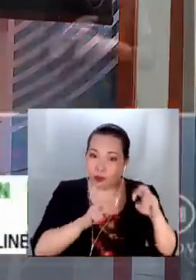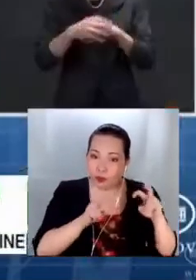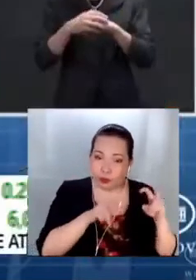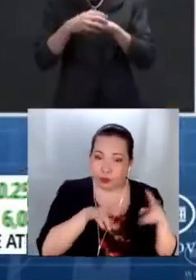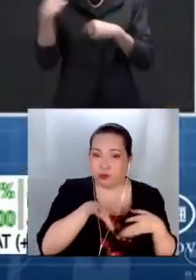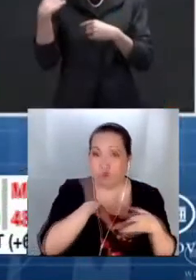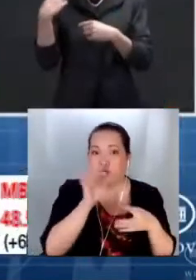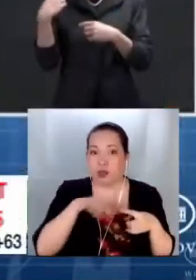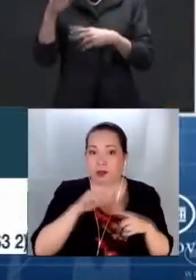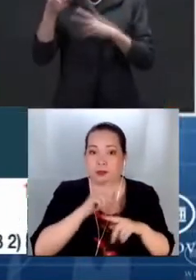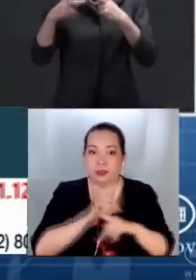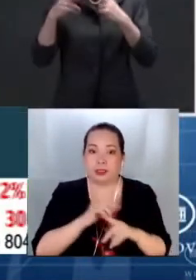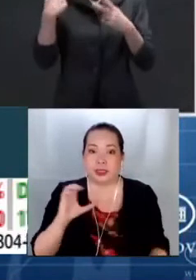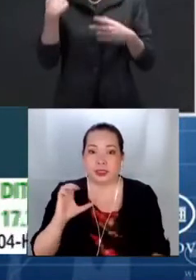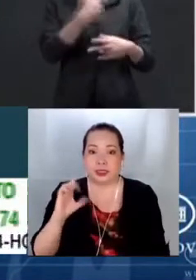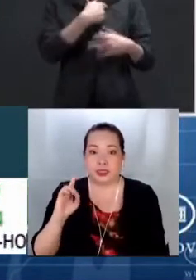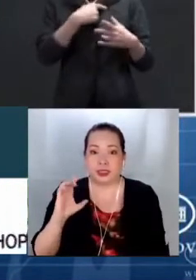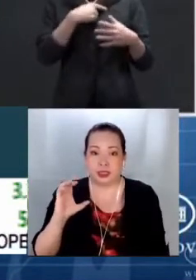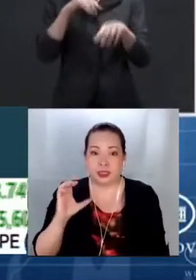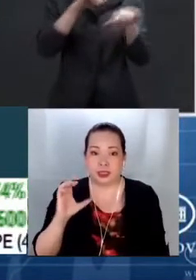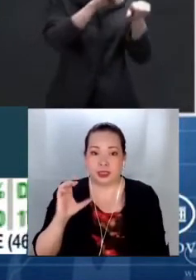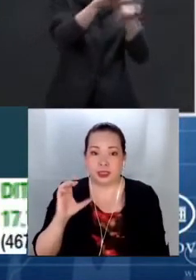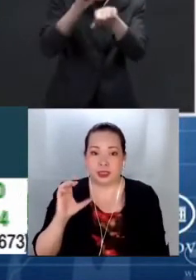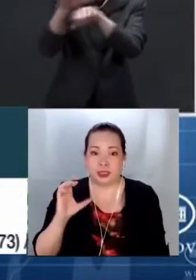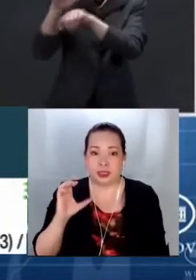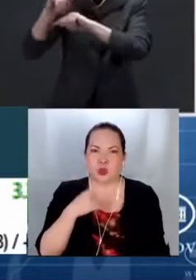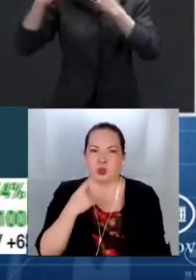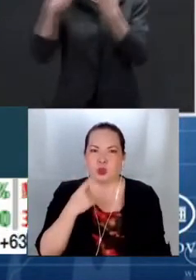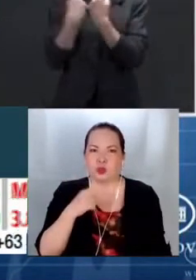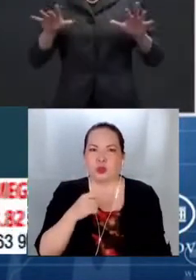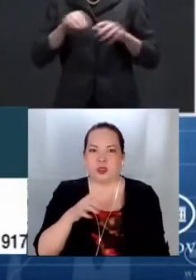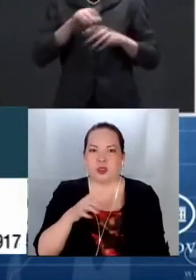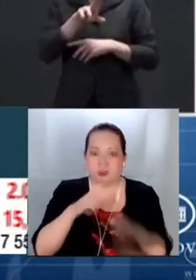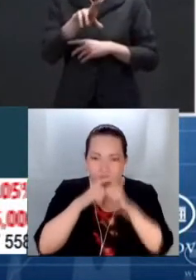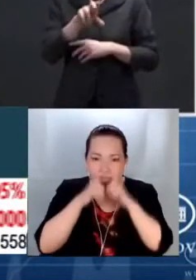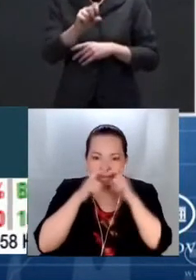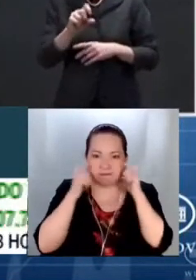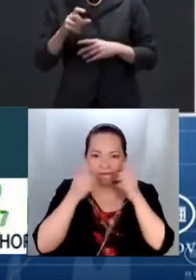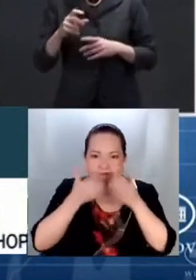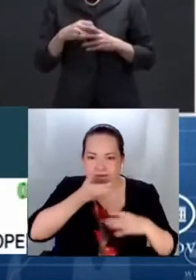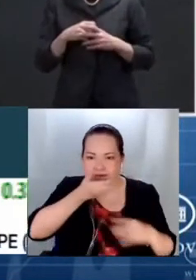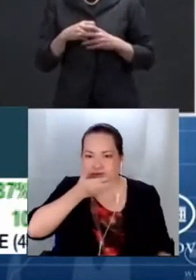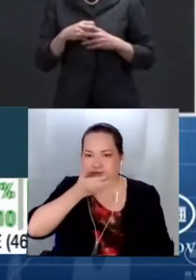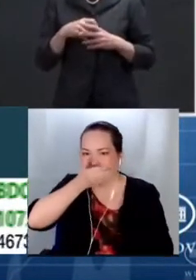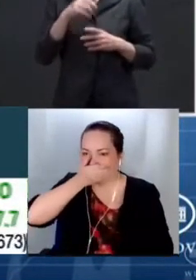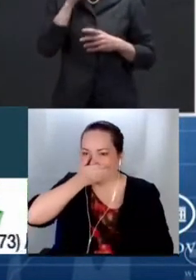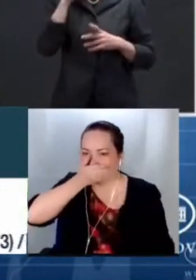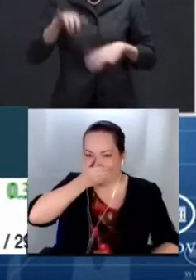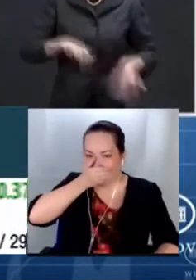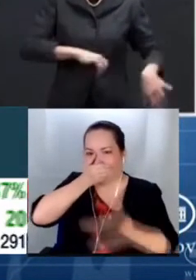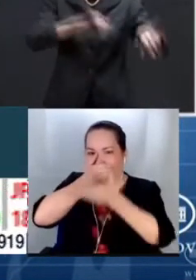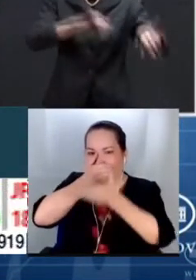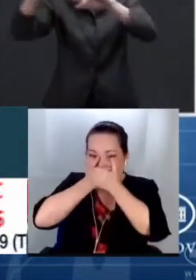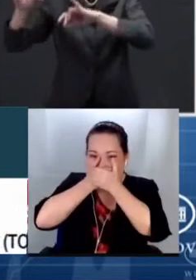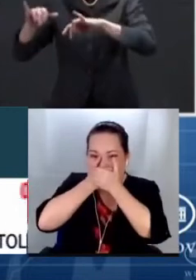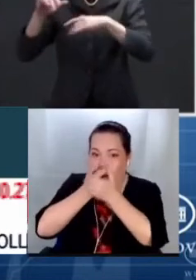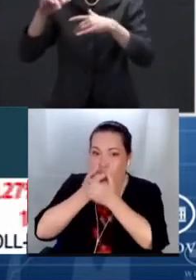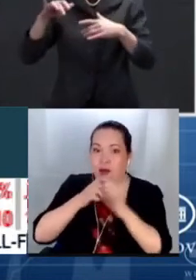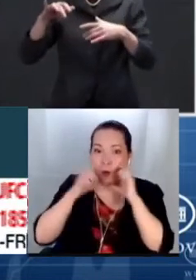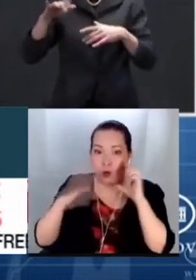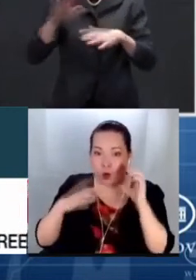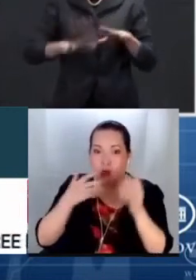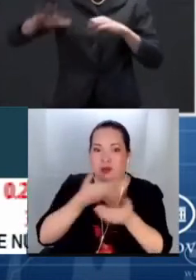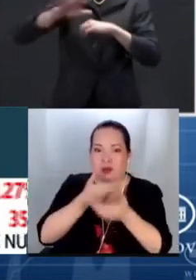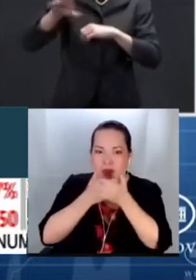The CDC says tightly fitted surgical masks or a cloth mask atop the surgical mask will provide better